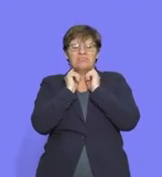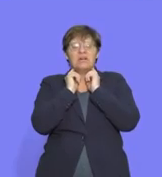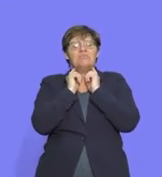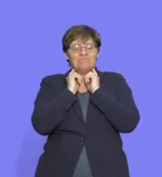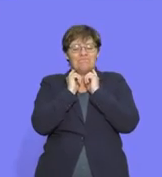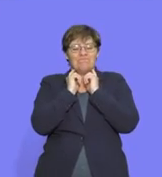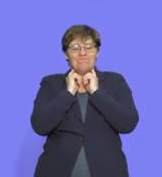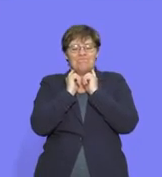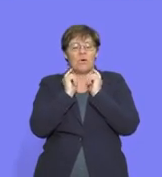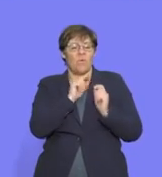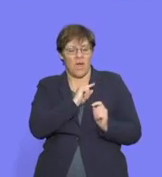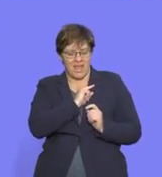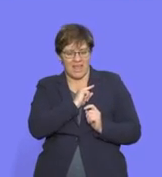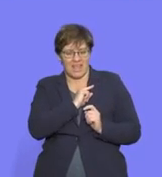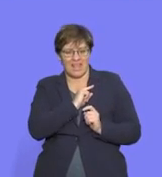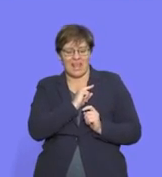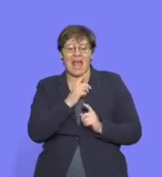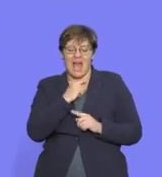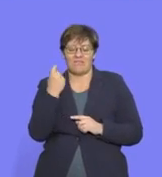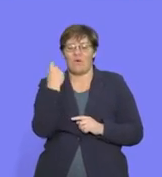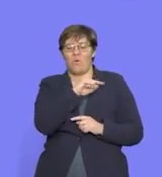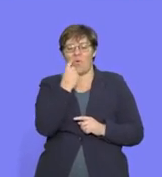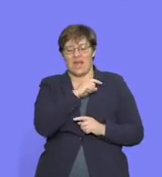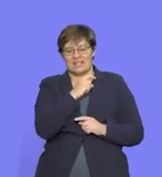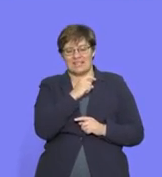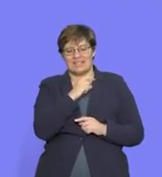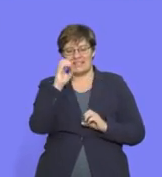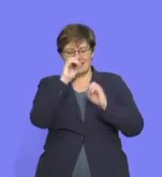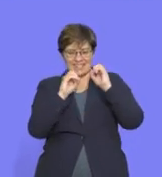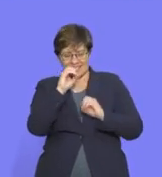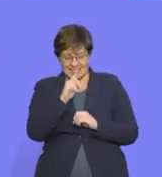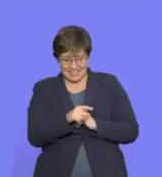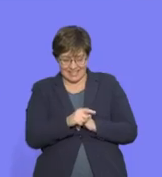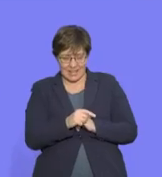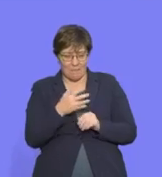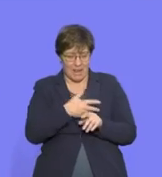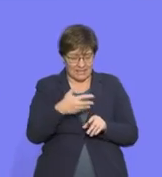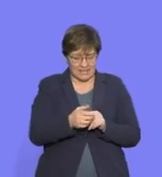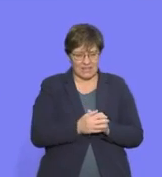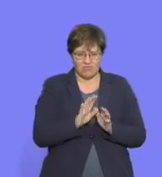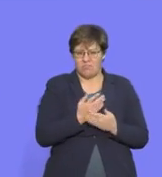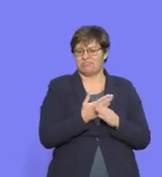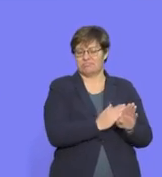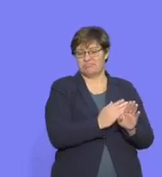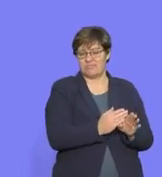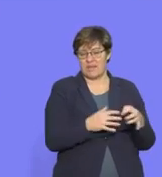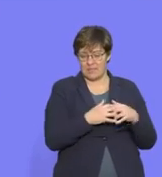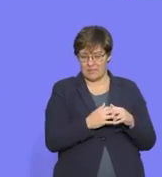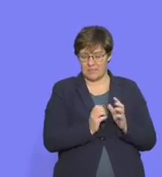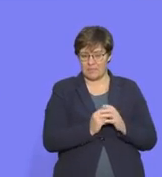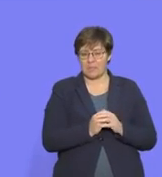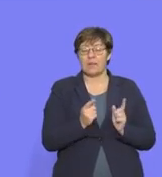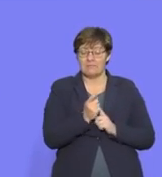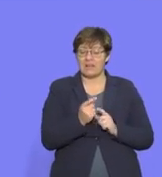those glands are swollen. Why? Because they also make white blood cells that help you, all right, with it. But ultimately what they do, they